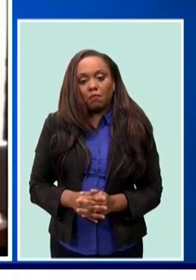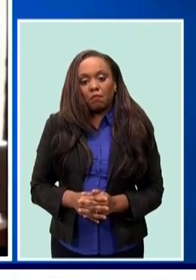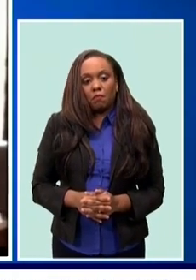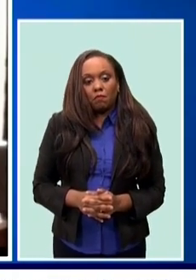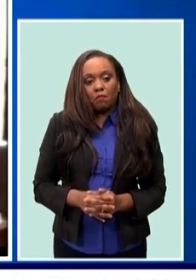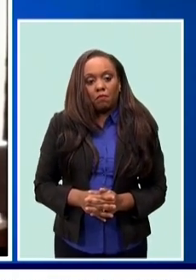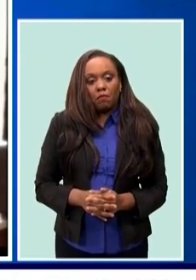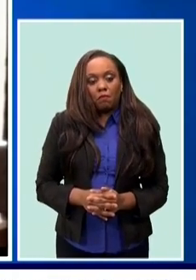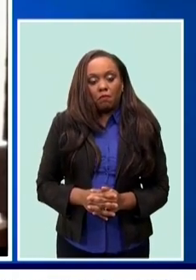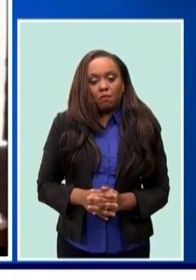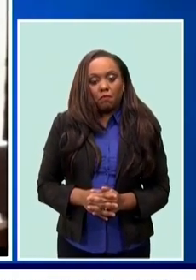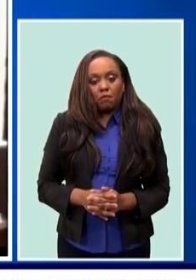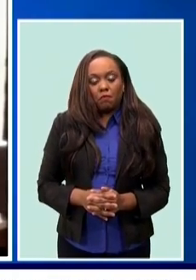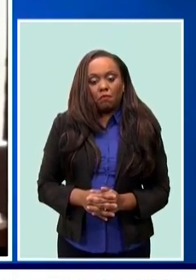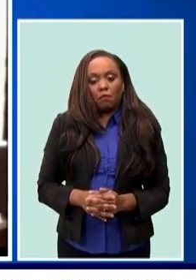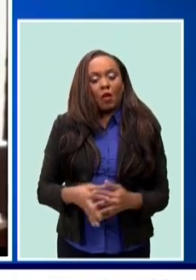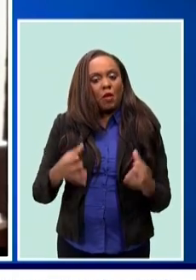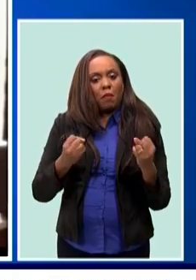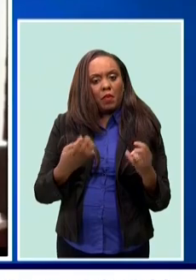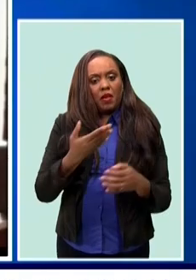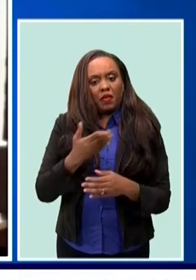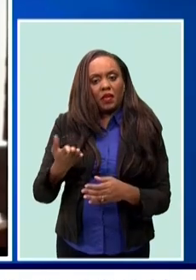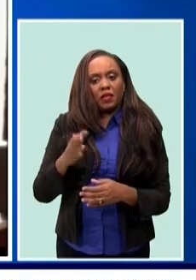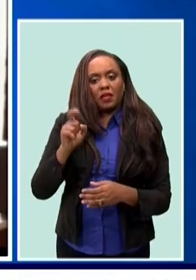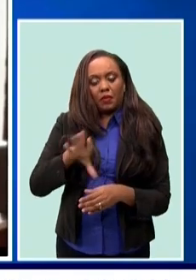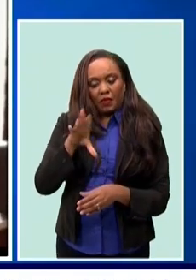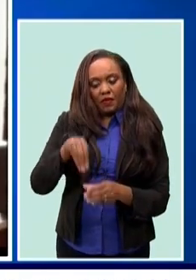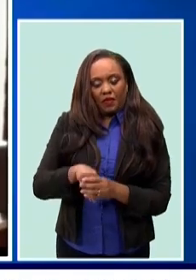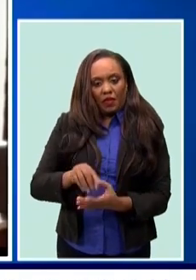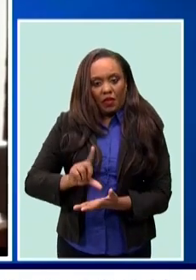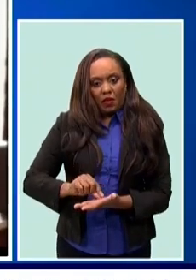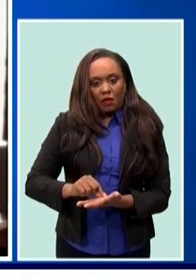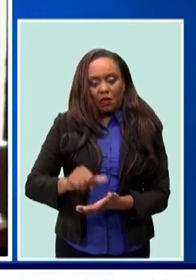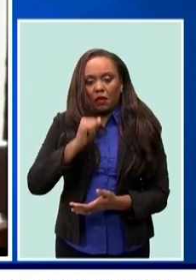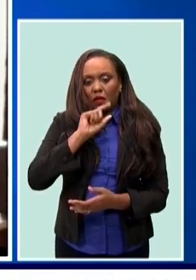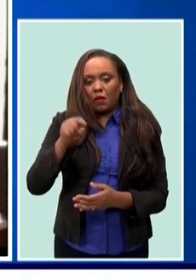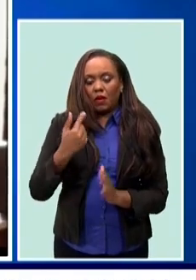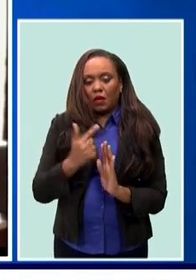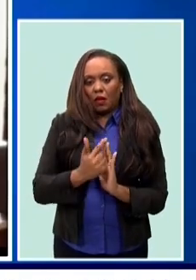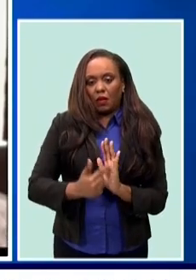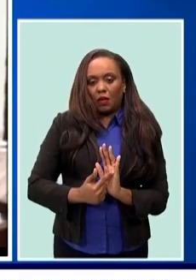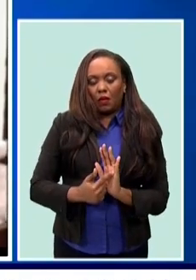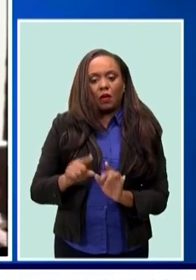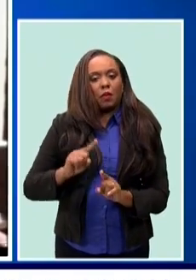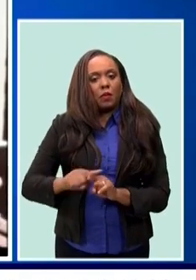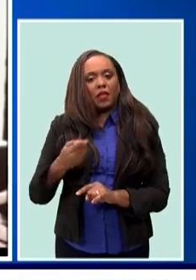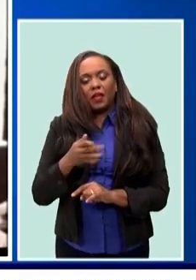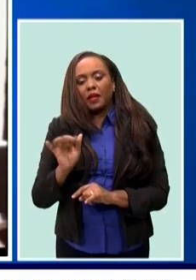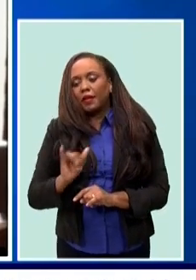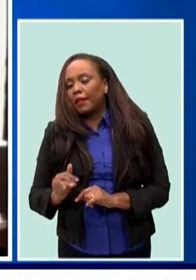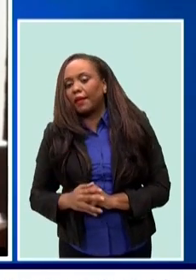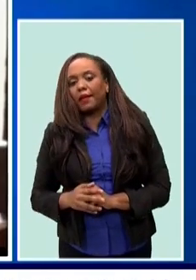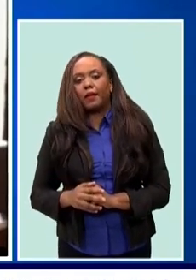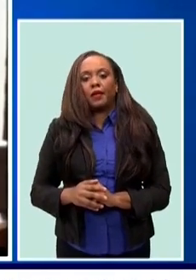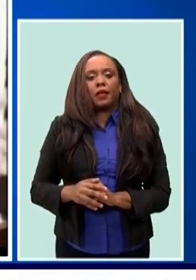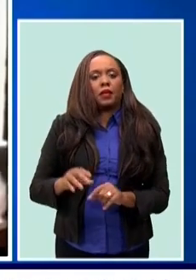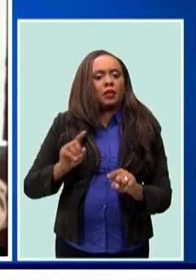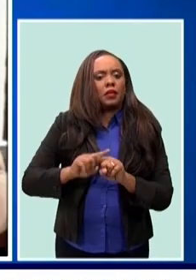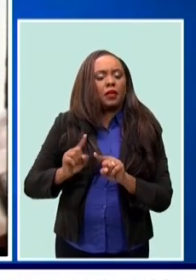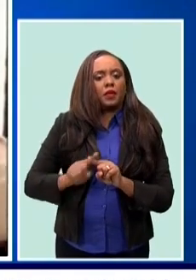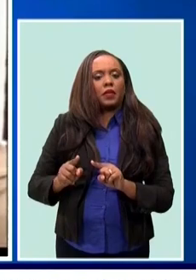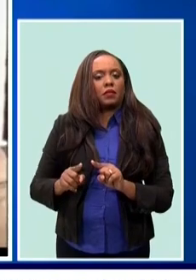there are many things that have to be gazetted, and not just legislation, but you have to gazette things like all appointments, not